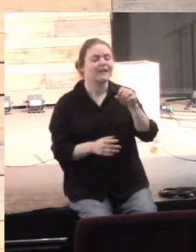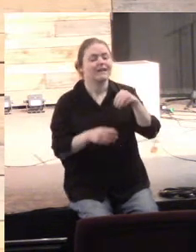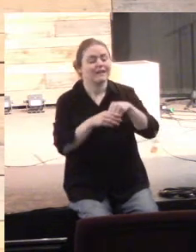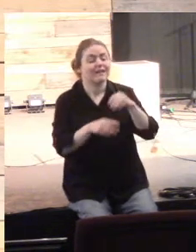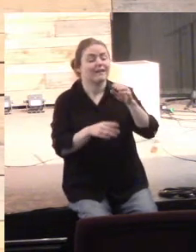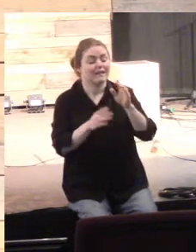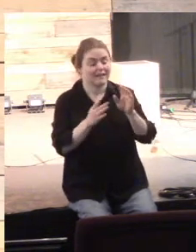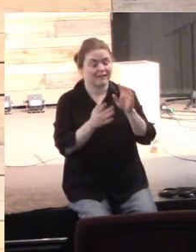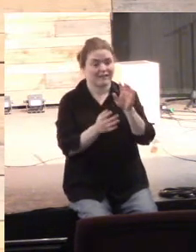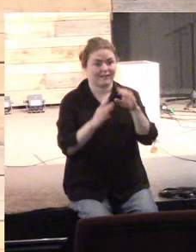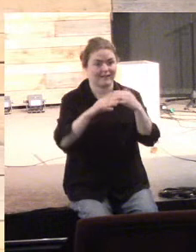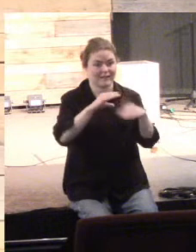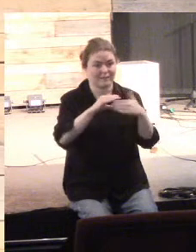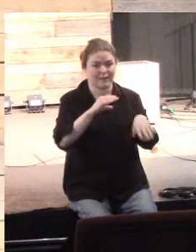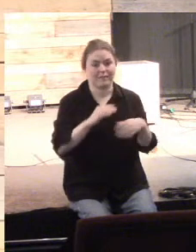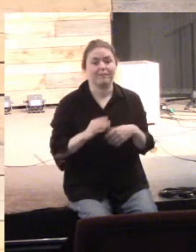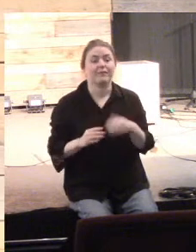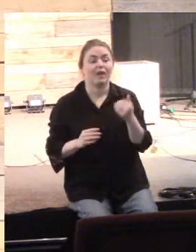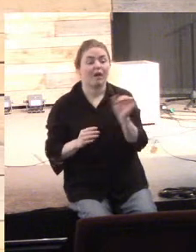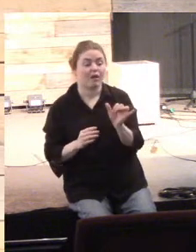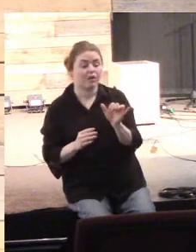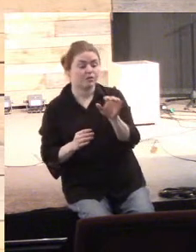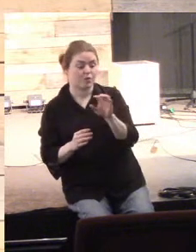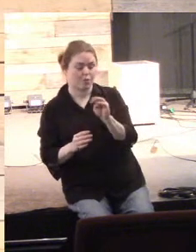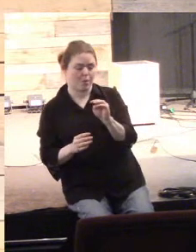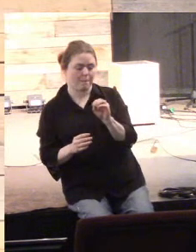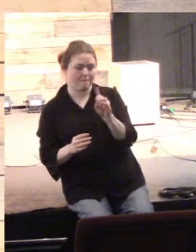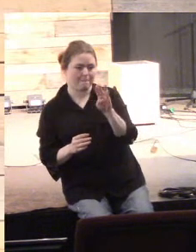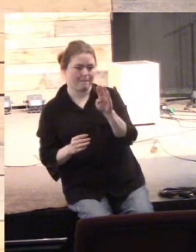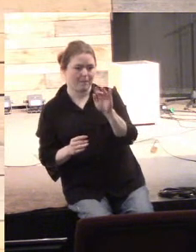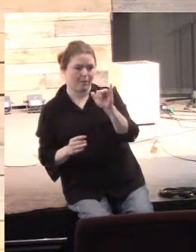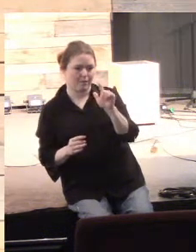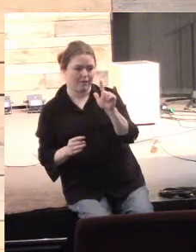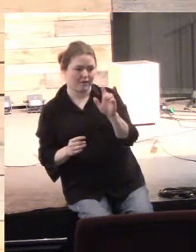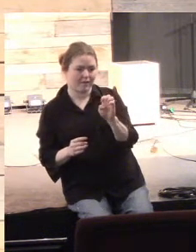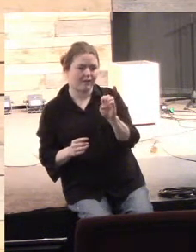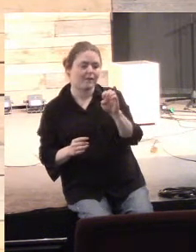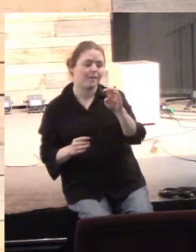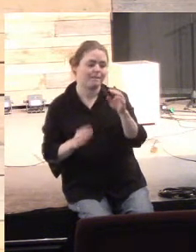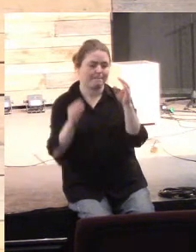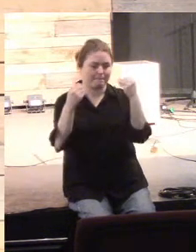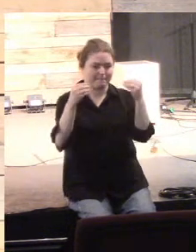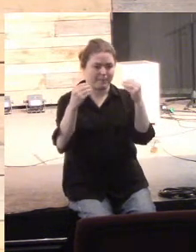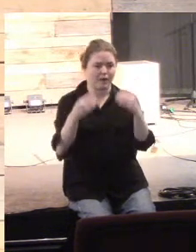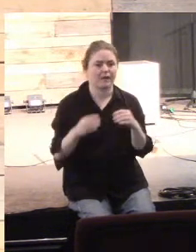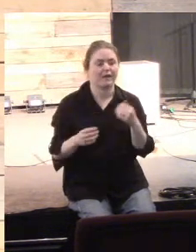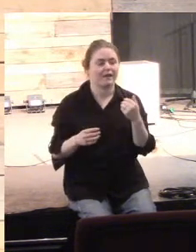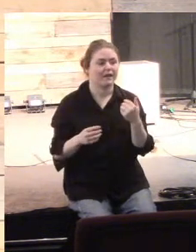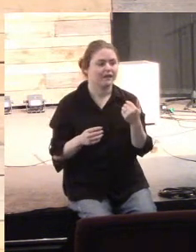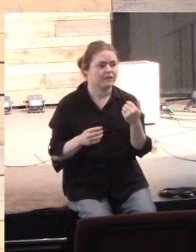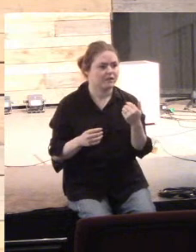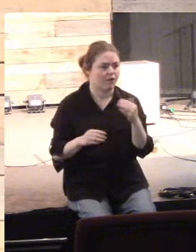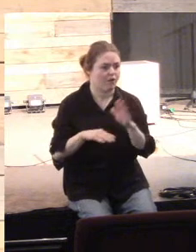21st, 11 a.m. to 1 p.m. We do need volunteers, and the volunteer registration for that is now open. Go to